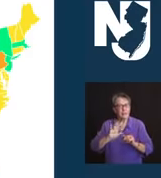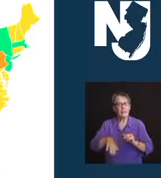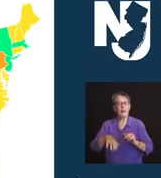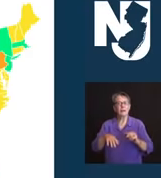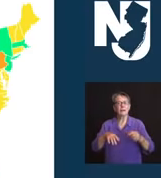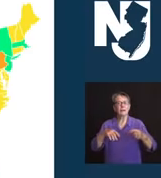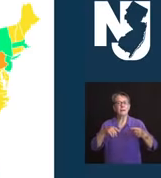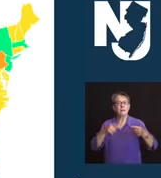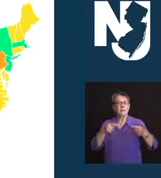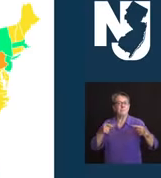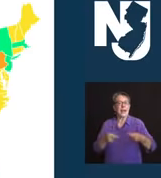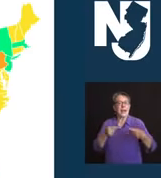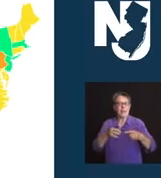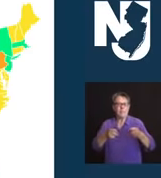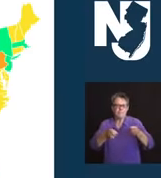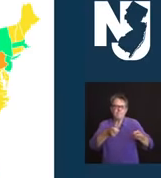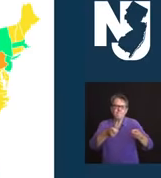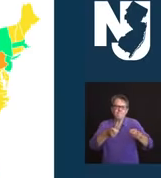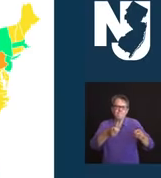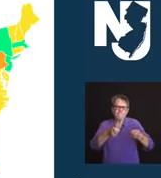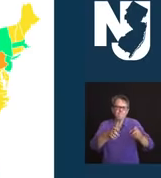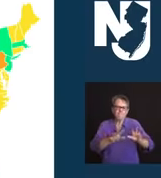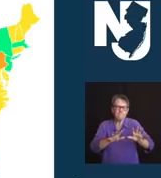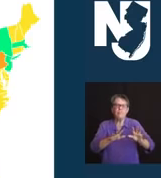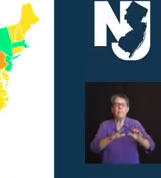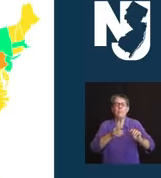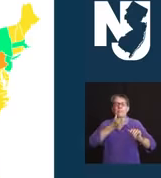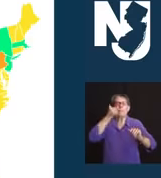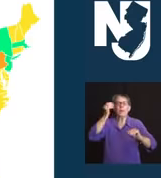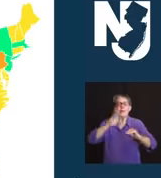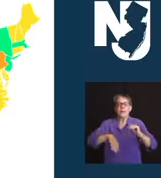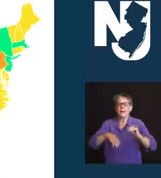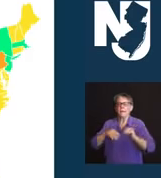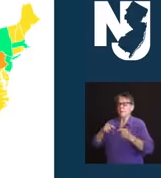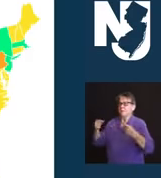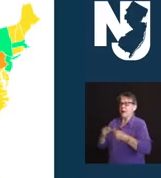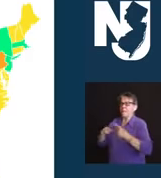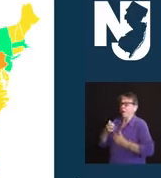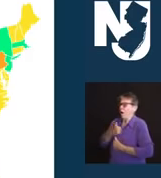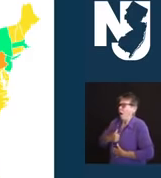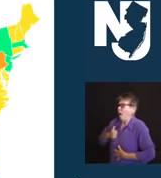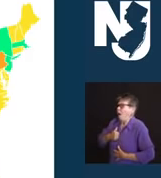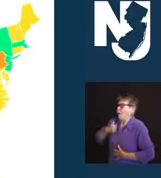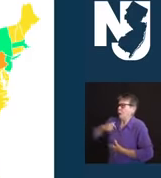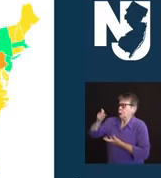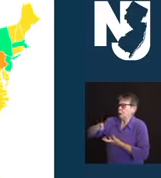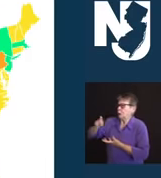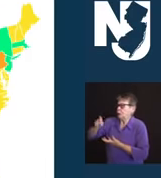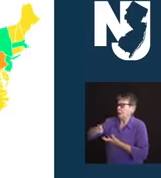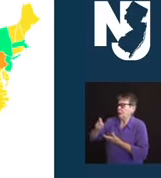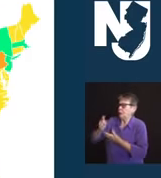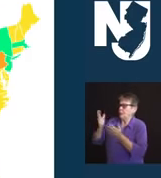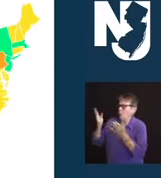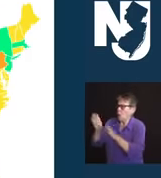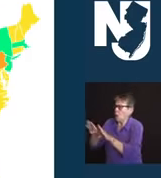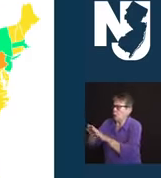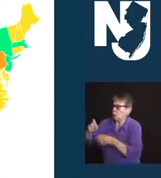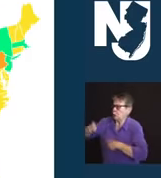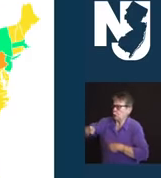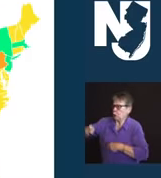result, and please don't let your hair down, folks, please stay true to this. We are ready to take our next step. So here we